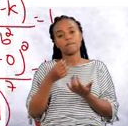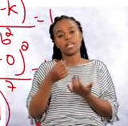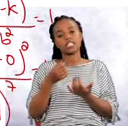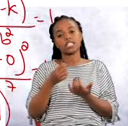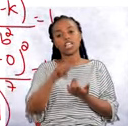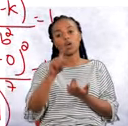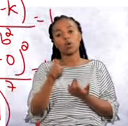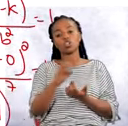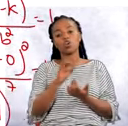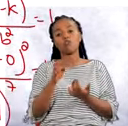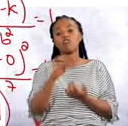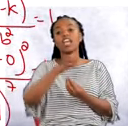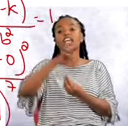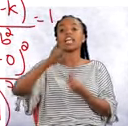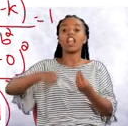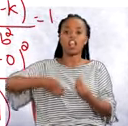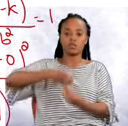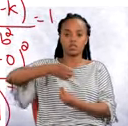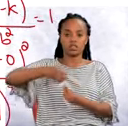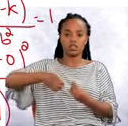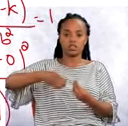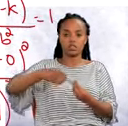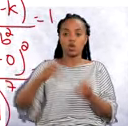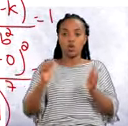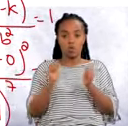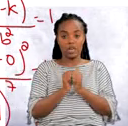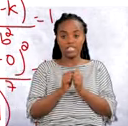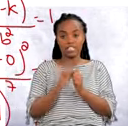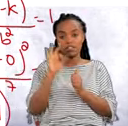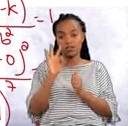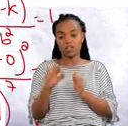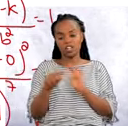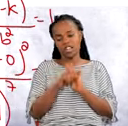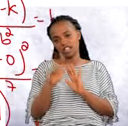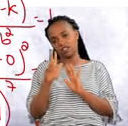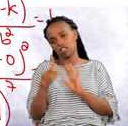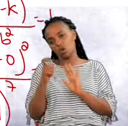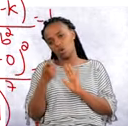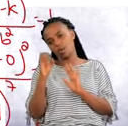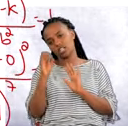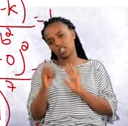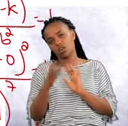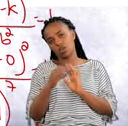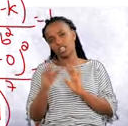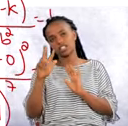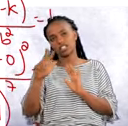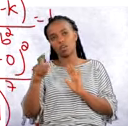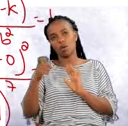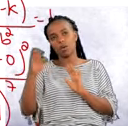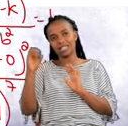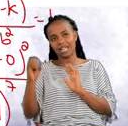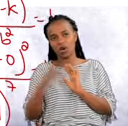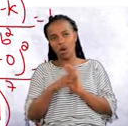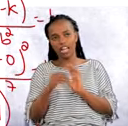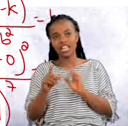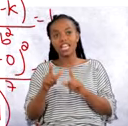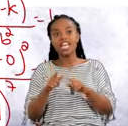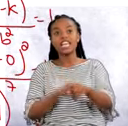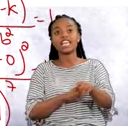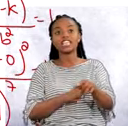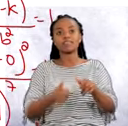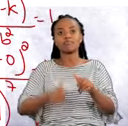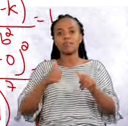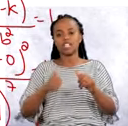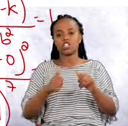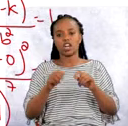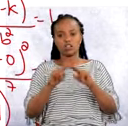the equation of ellipse with foci negative 3, 0 and 3, 0 and the length of major